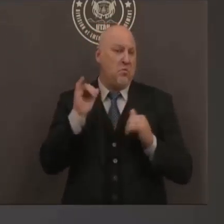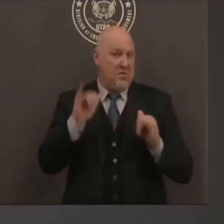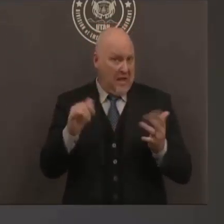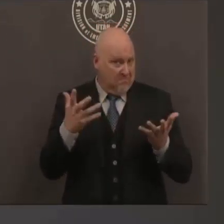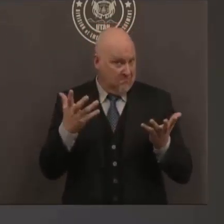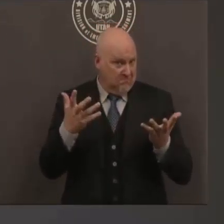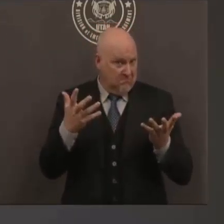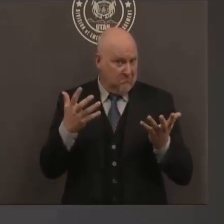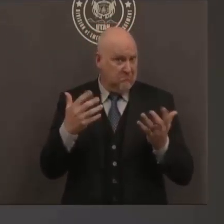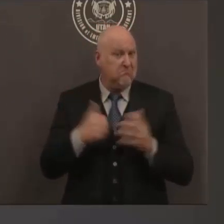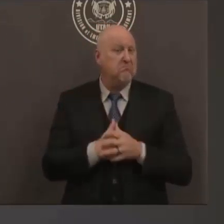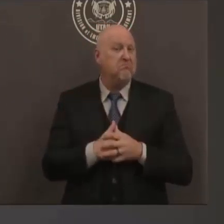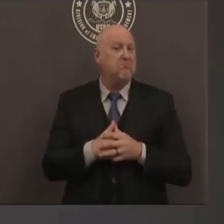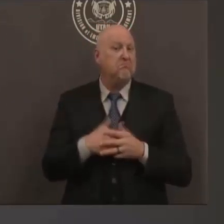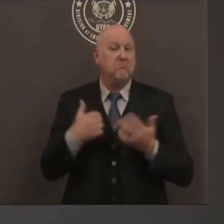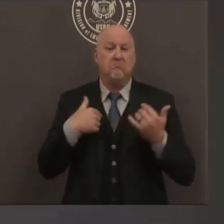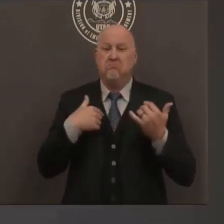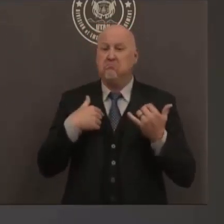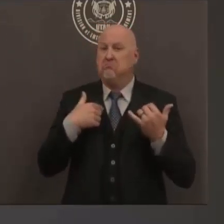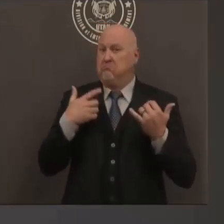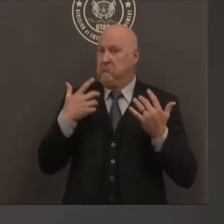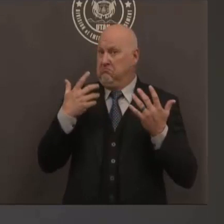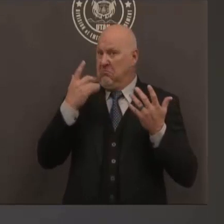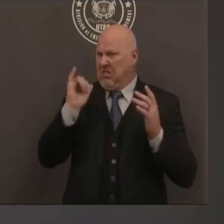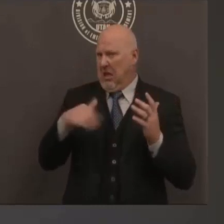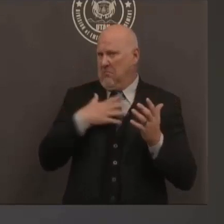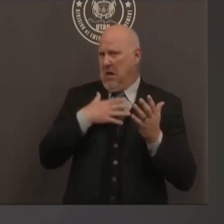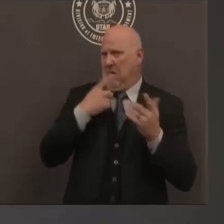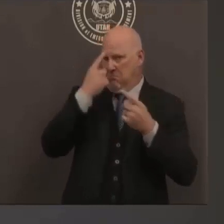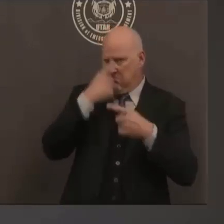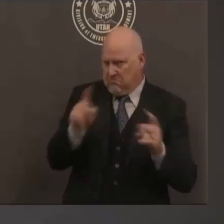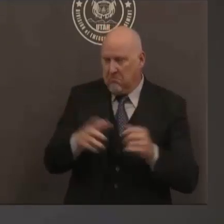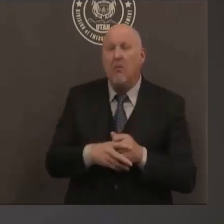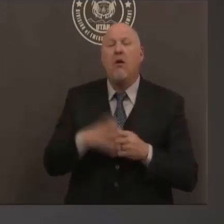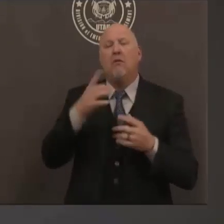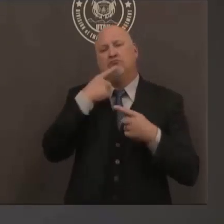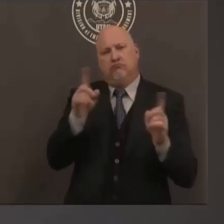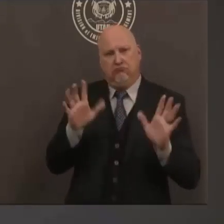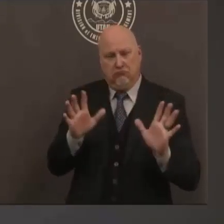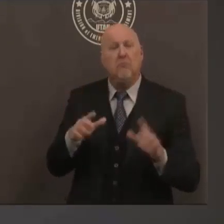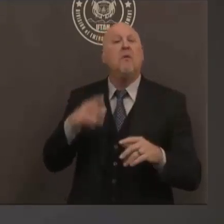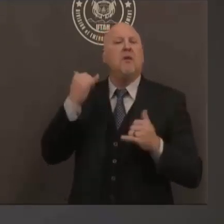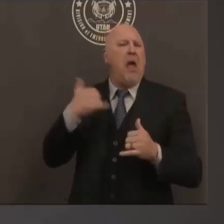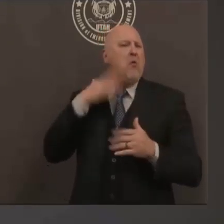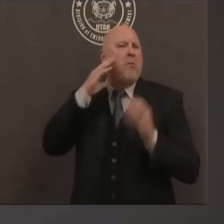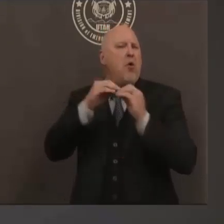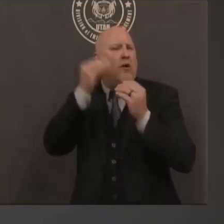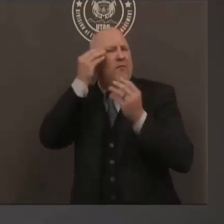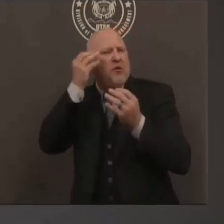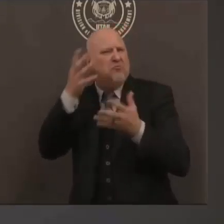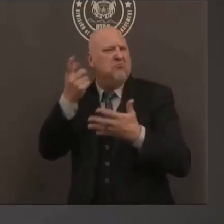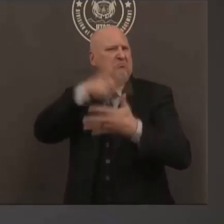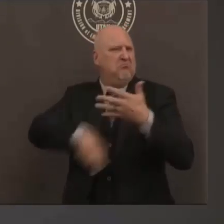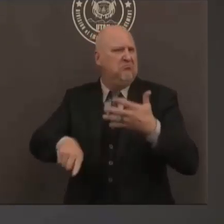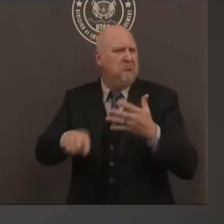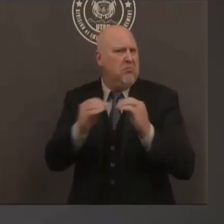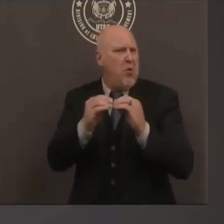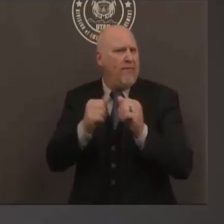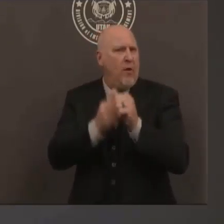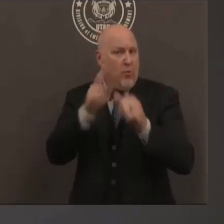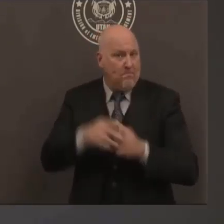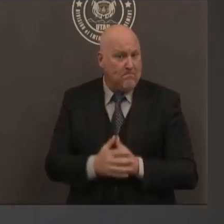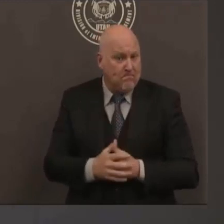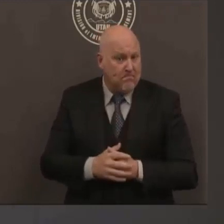we'll just leave it at that. Again, we'll probably have more information on this as we get into next week as the review takes place, and we'll